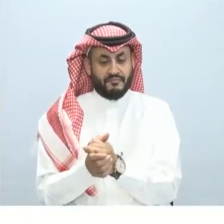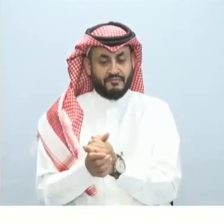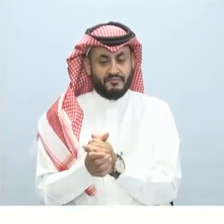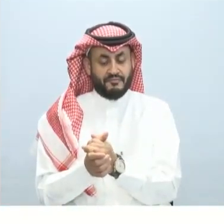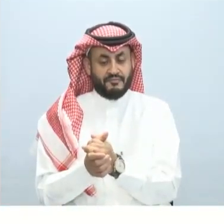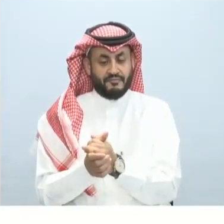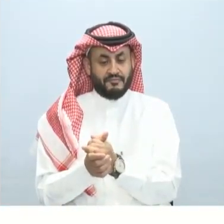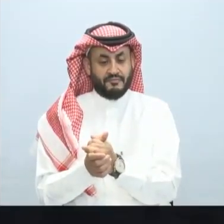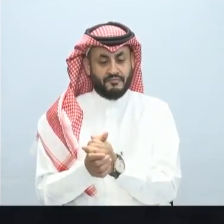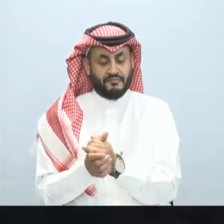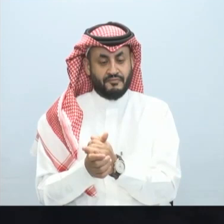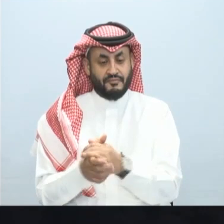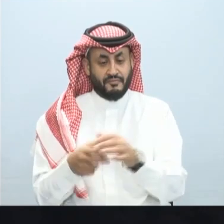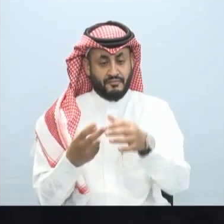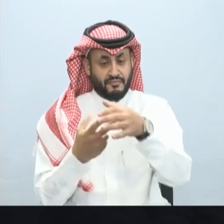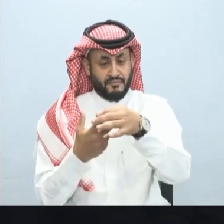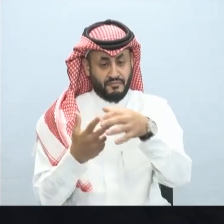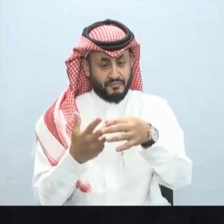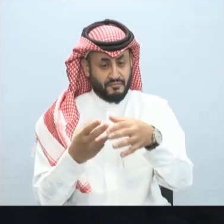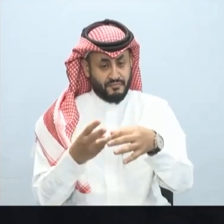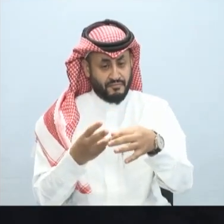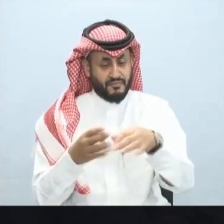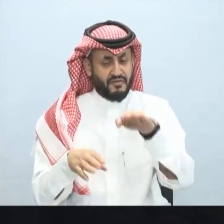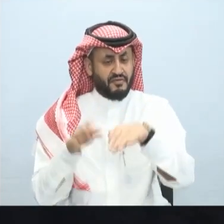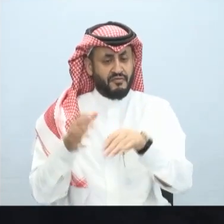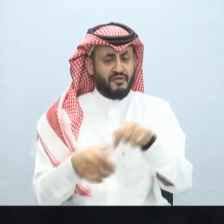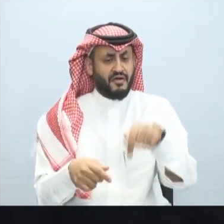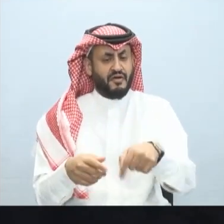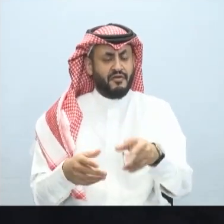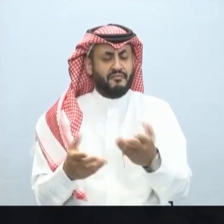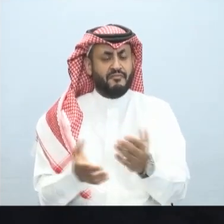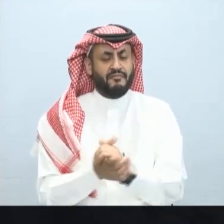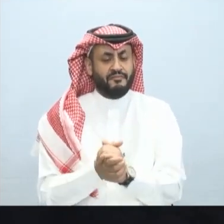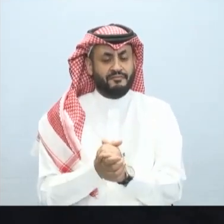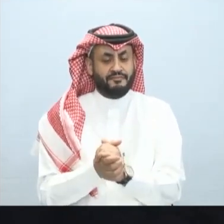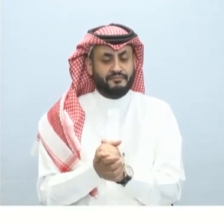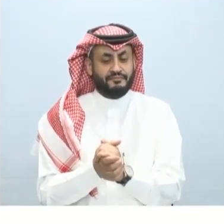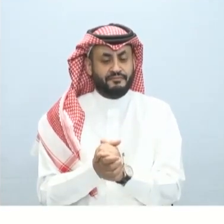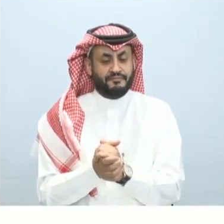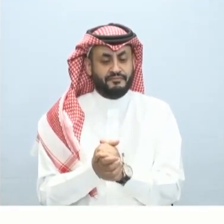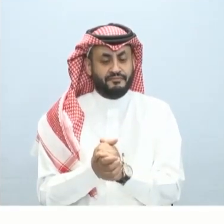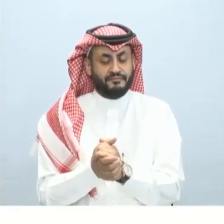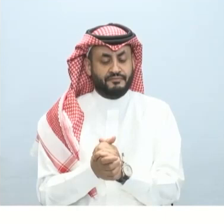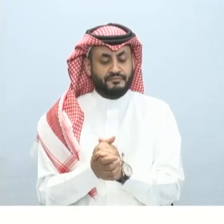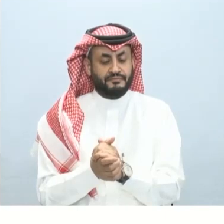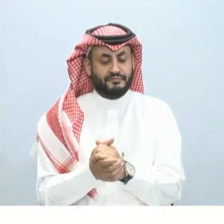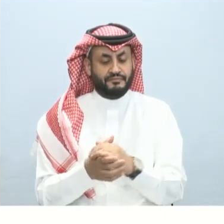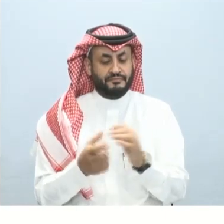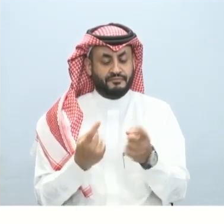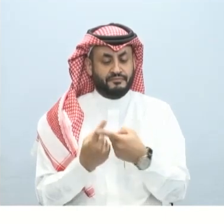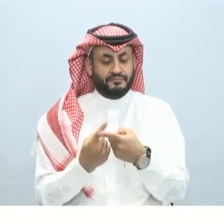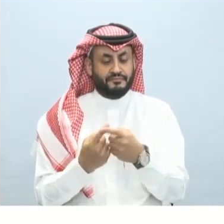are three kinds of comparison that we are going to talk about in our lesson. So first of all, we have the first kind, which is going to